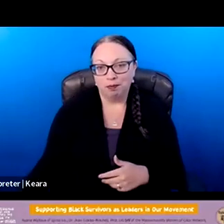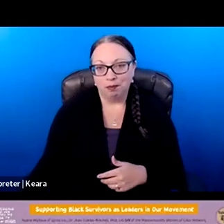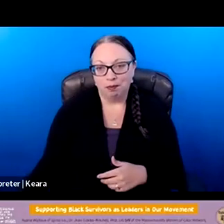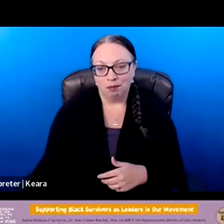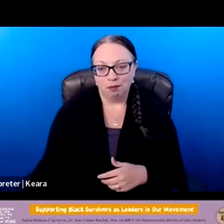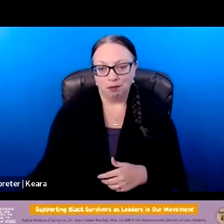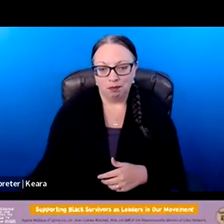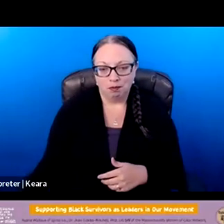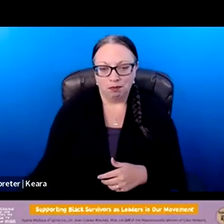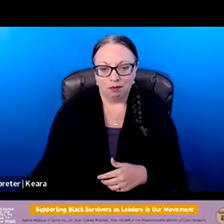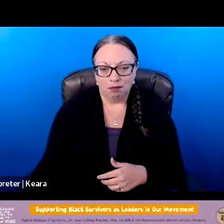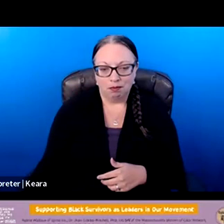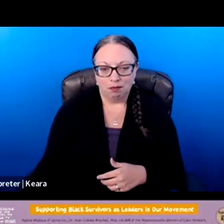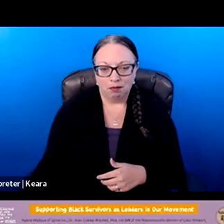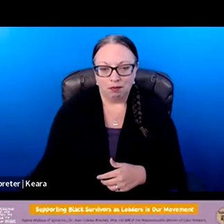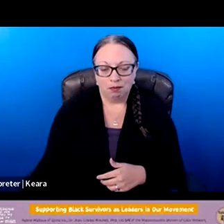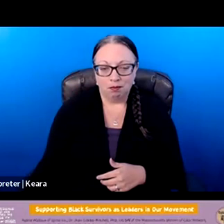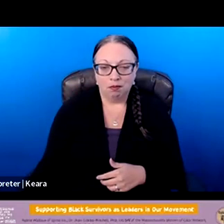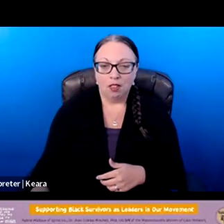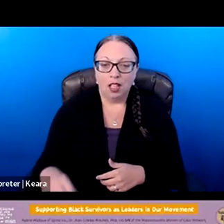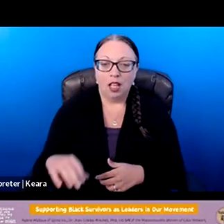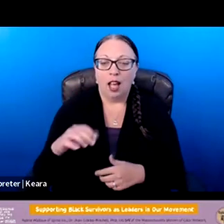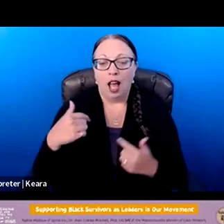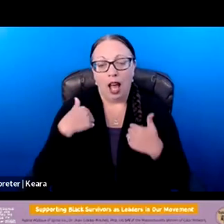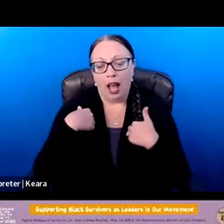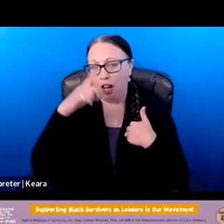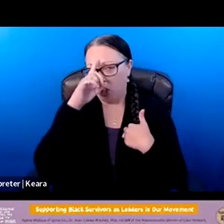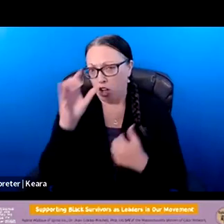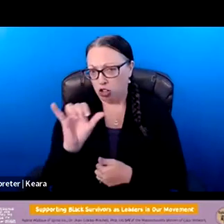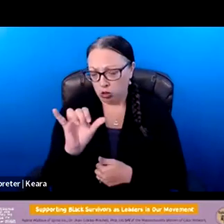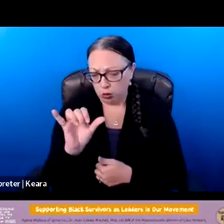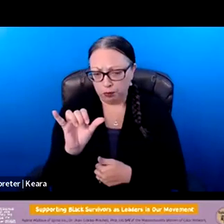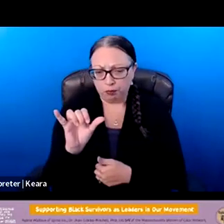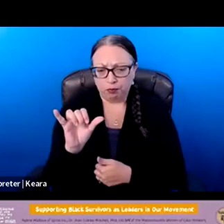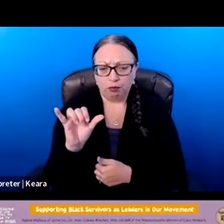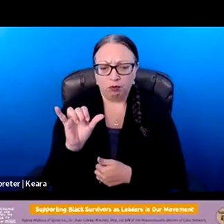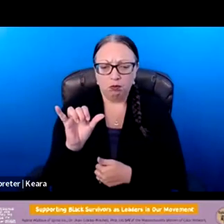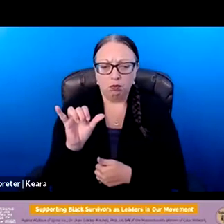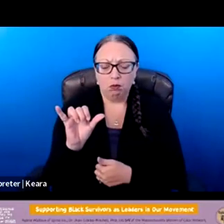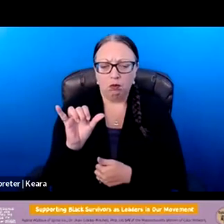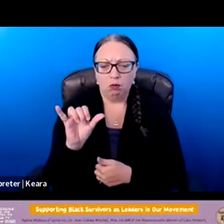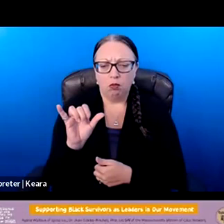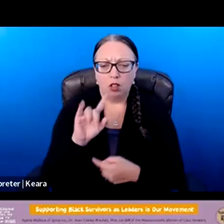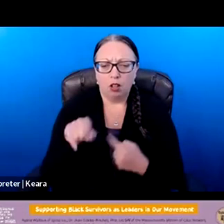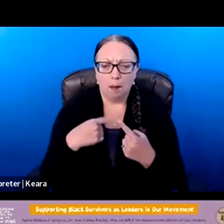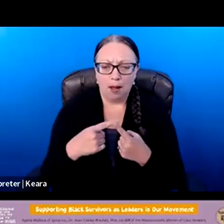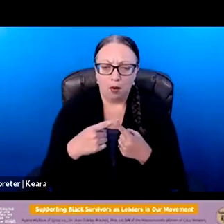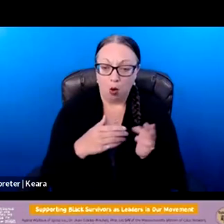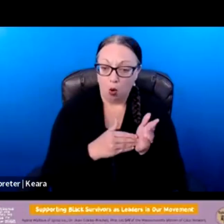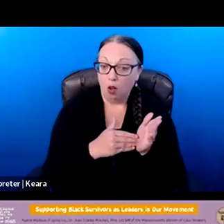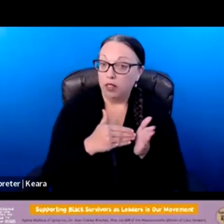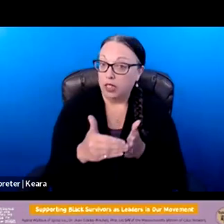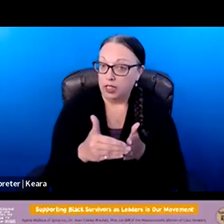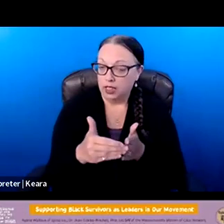And Alana, if you wanted to add, I had a thought quickly too, when Dr. Jean was speaking about how